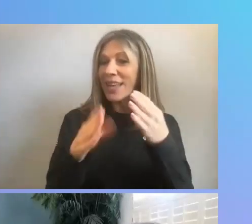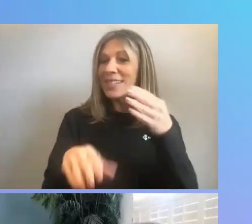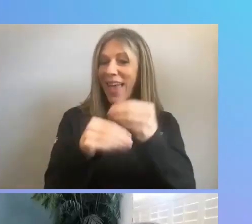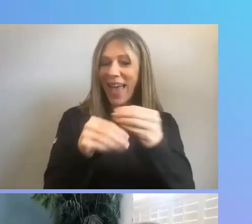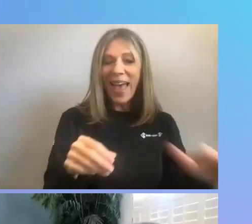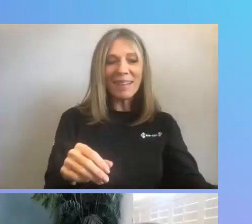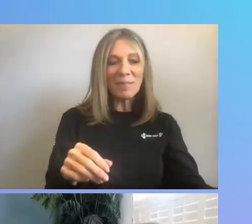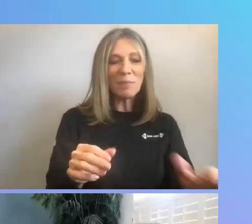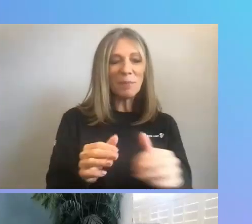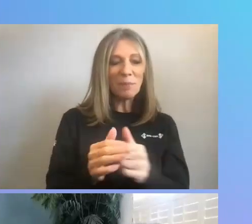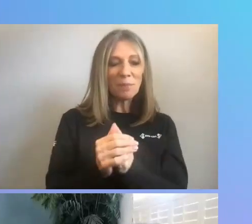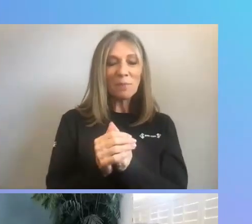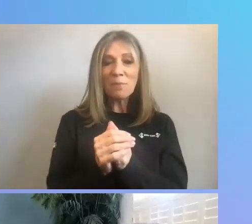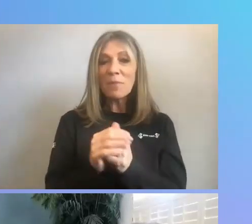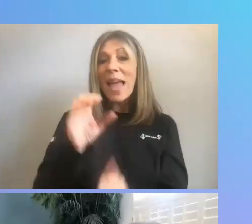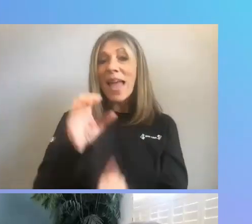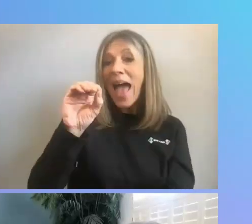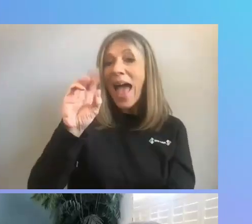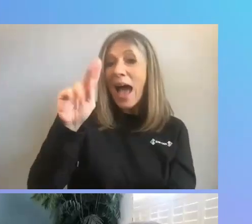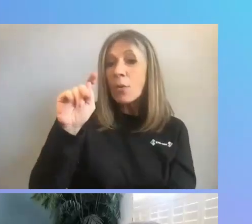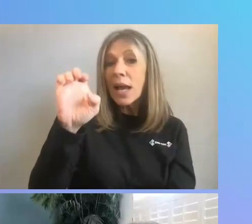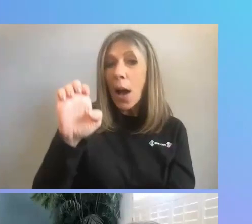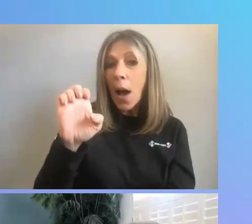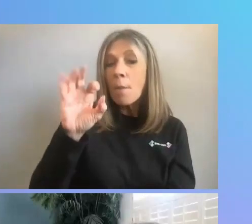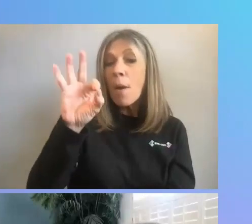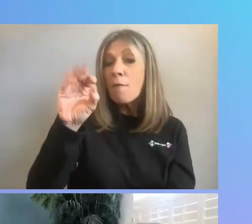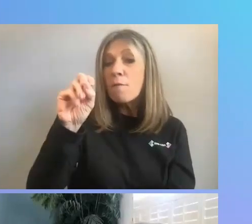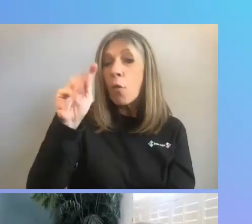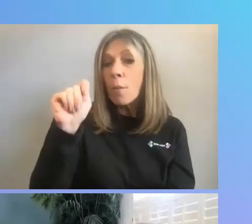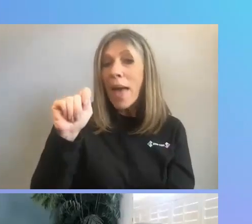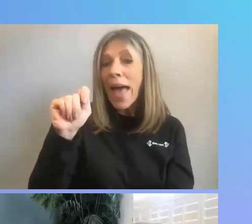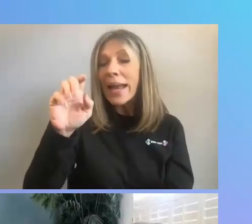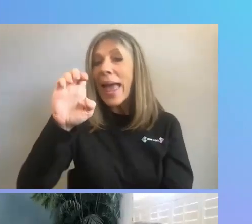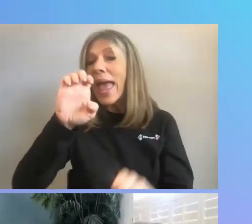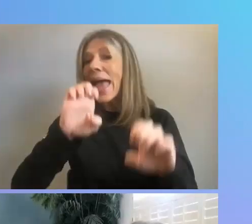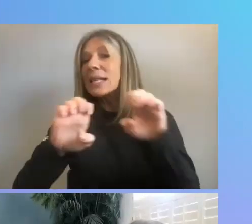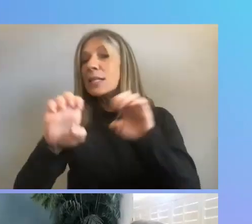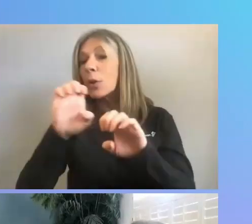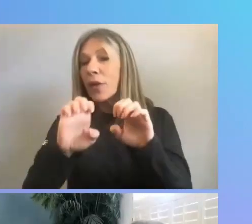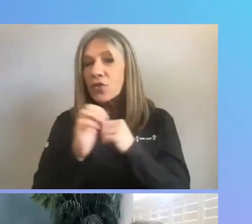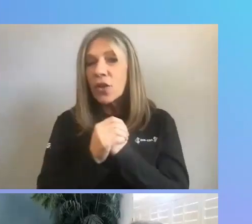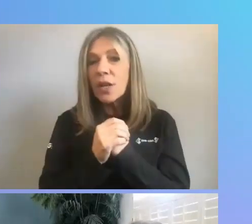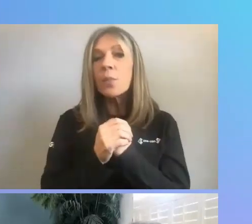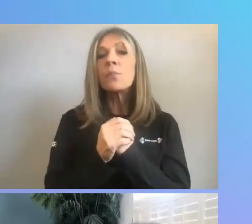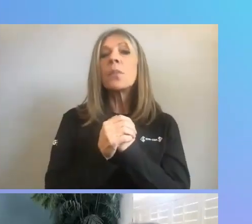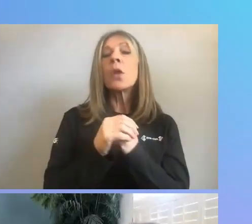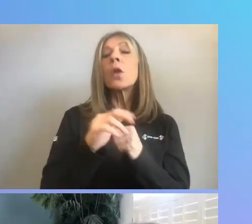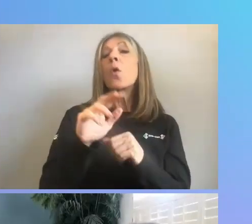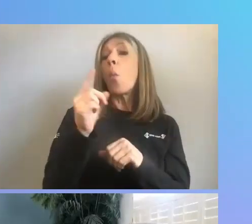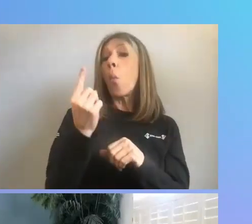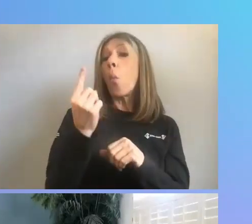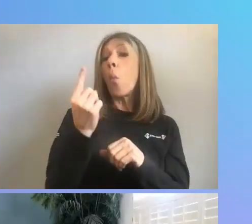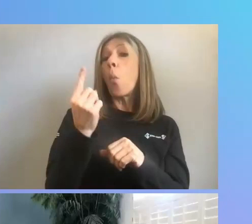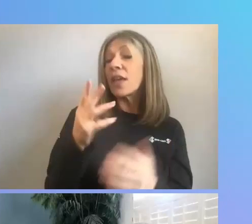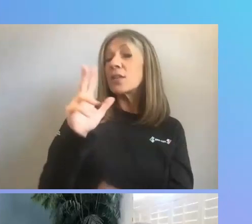is outcome format exploration. One of the goals of WCAG 3.0 is to make